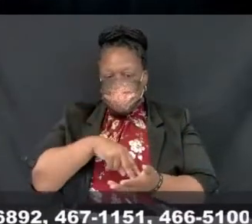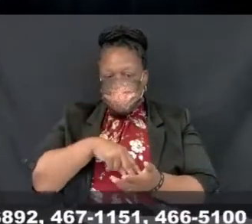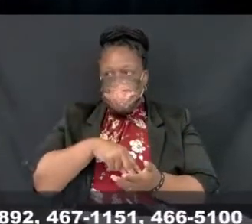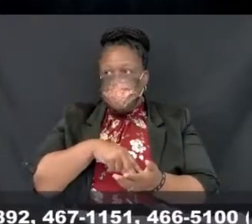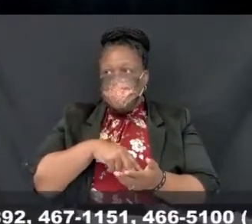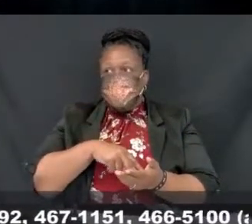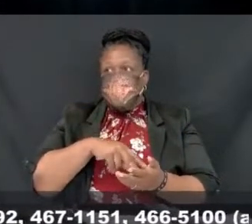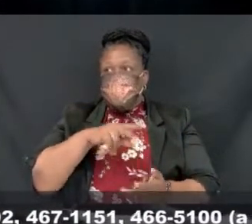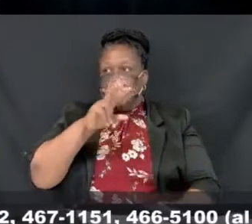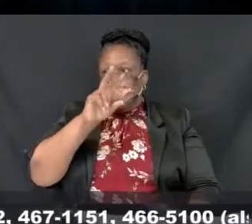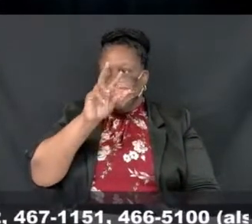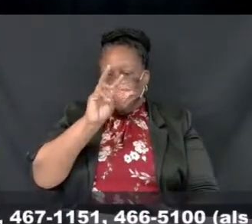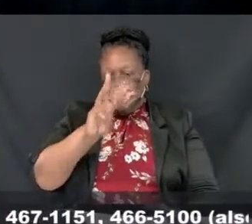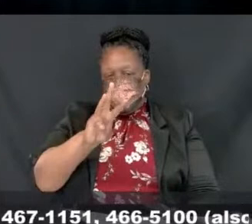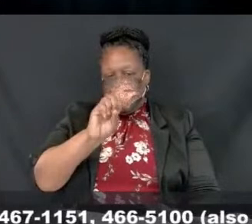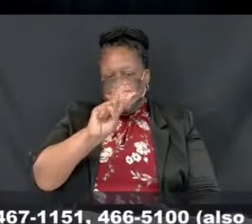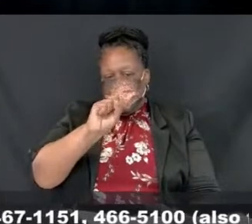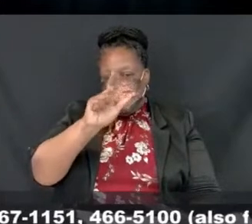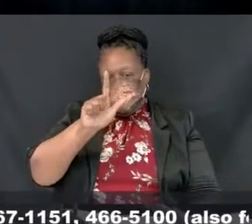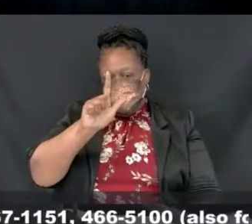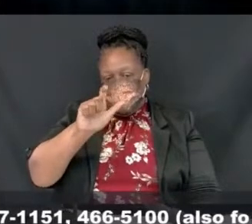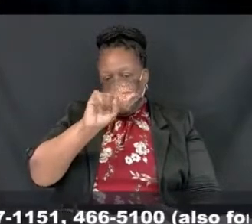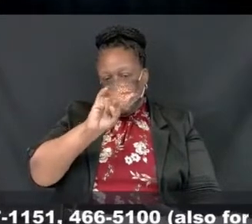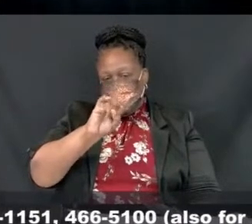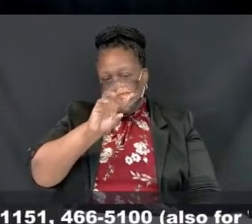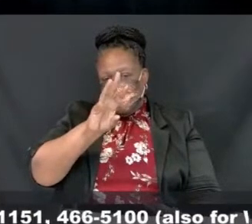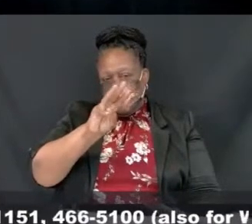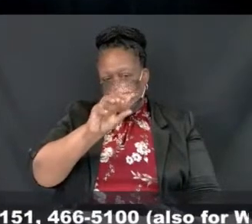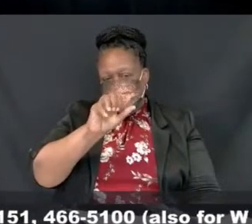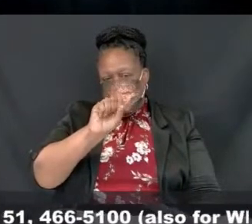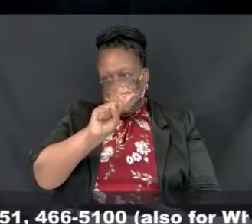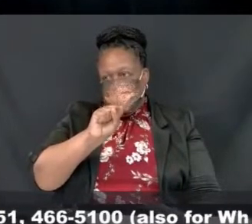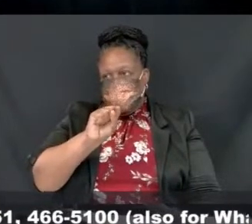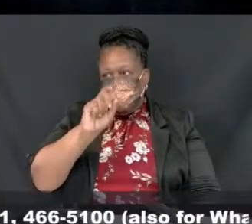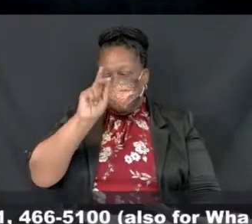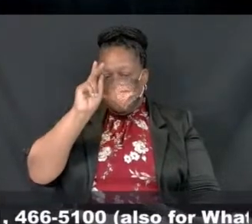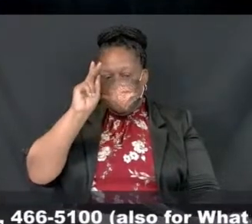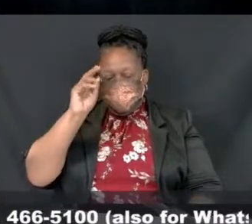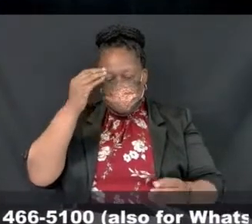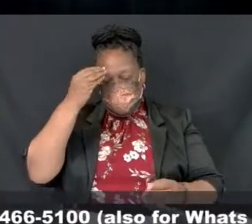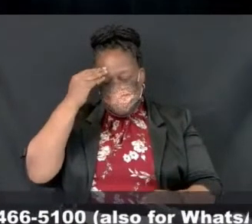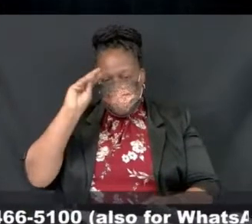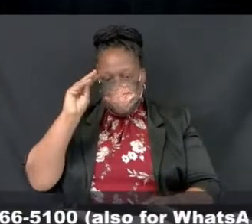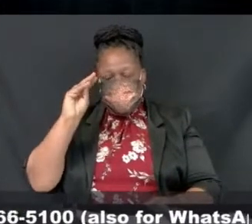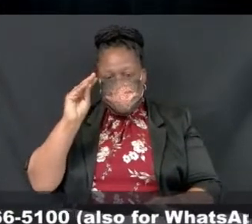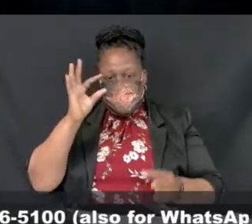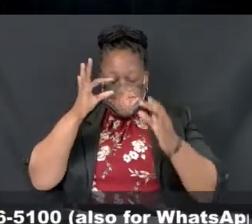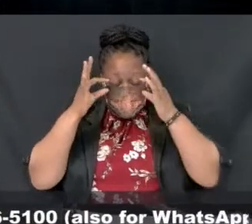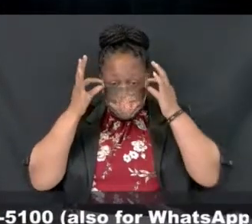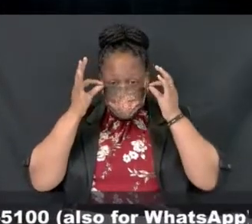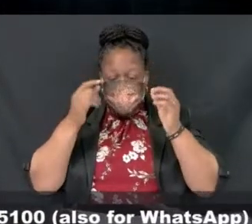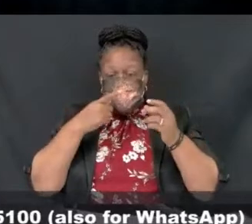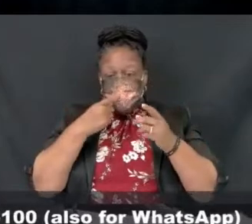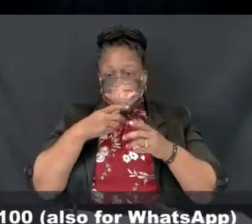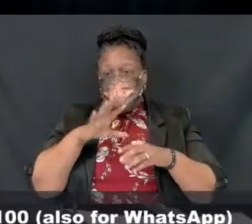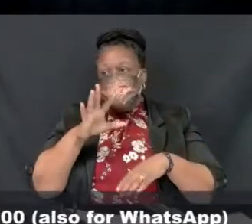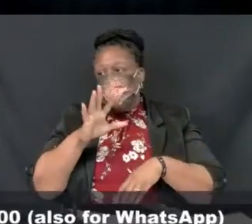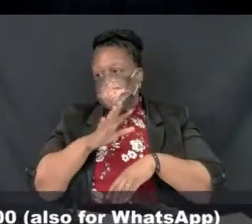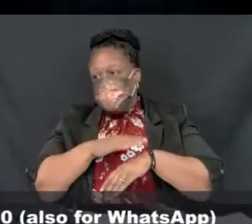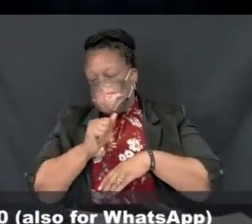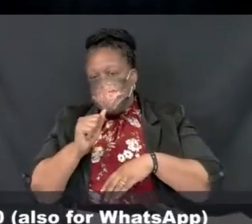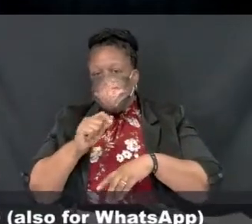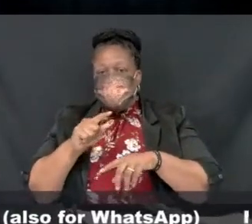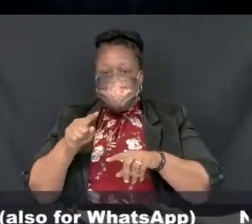Okay? We love him that way, and we will continue to love him that way. I want to thank Dr. Hazel